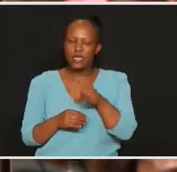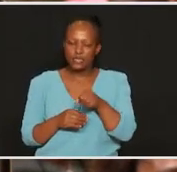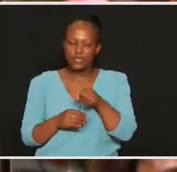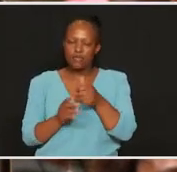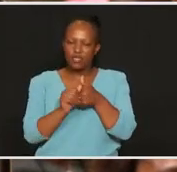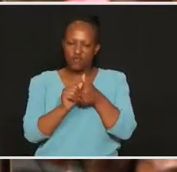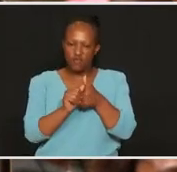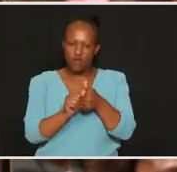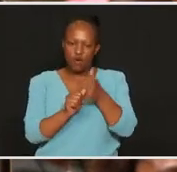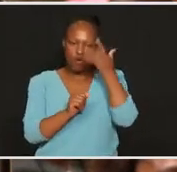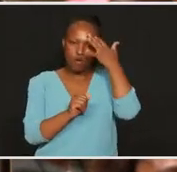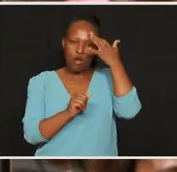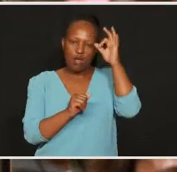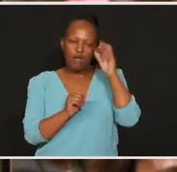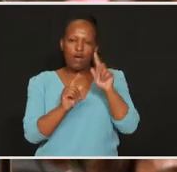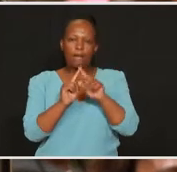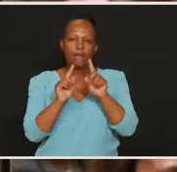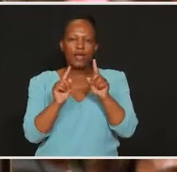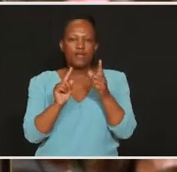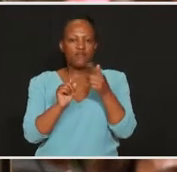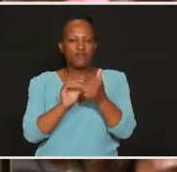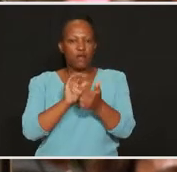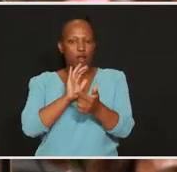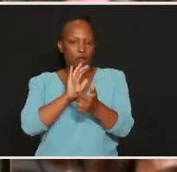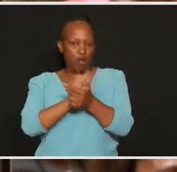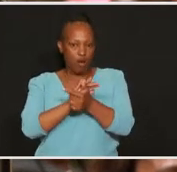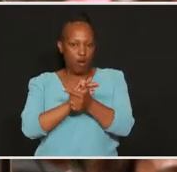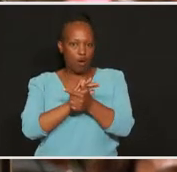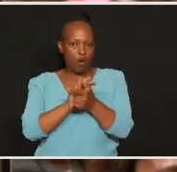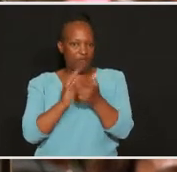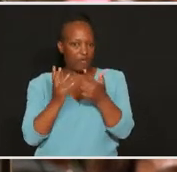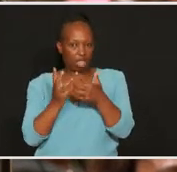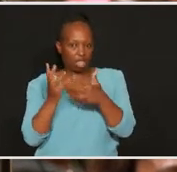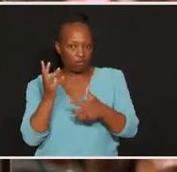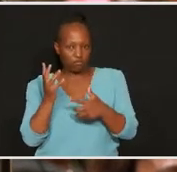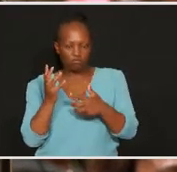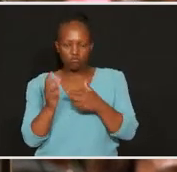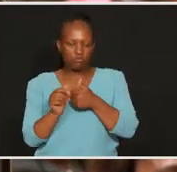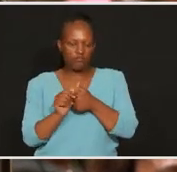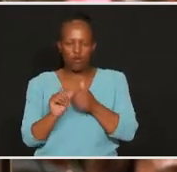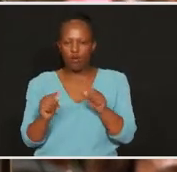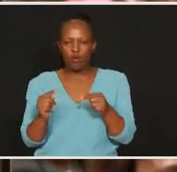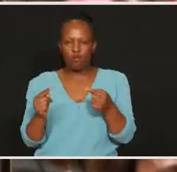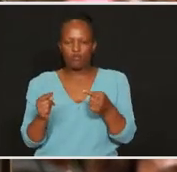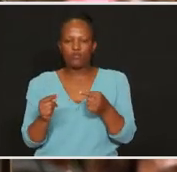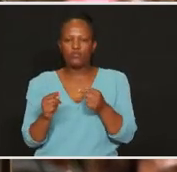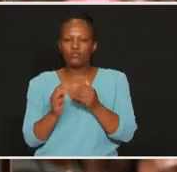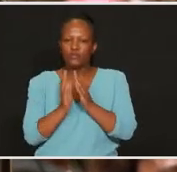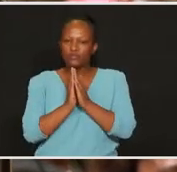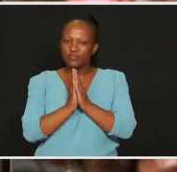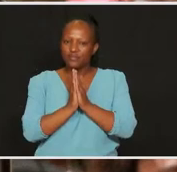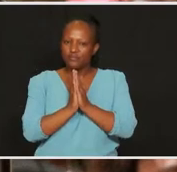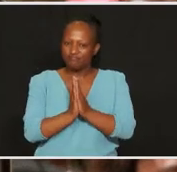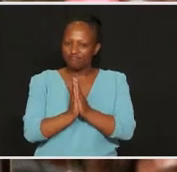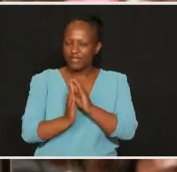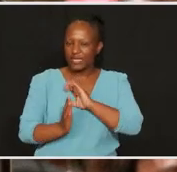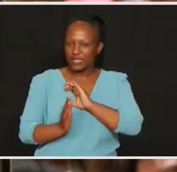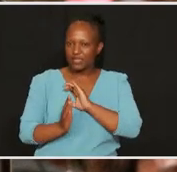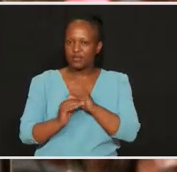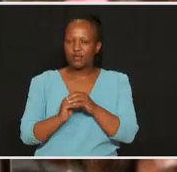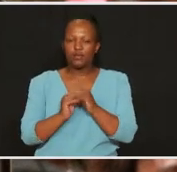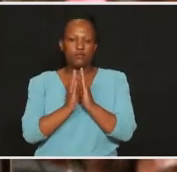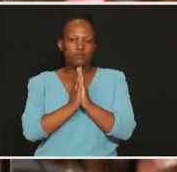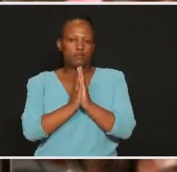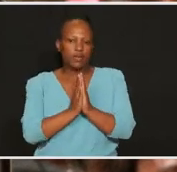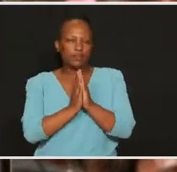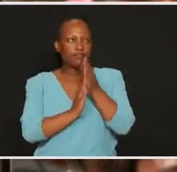unless the law of God is contradicted and opposed please consider this Christian plea I pray you will